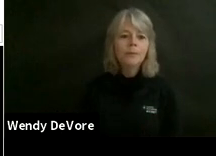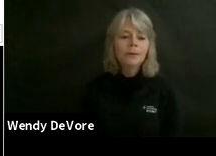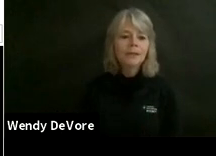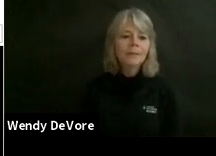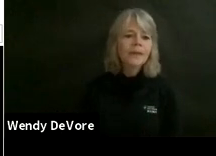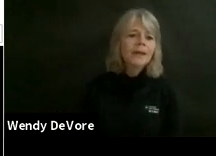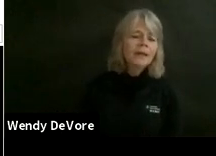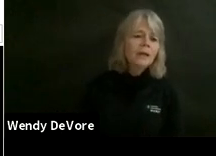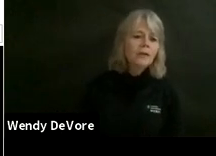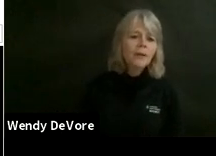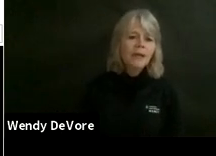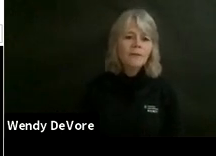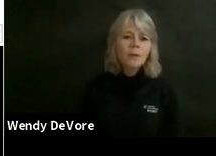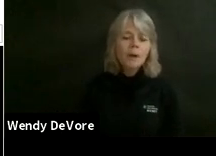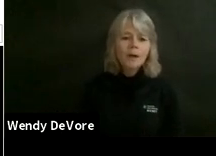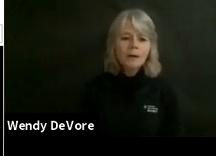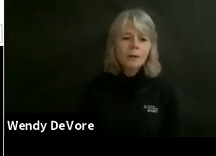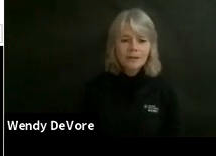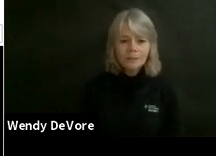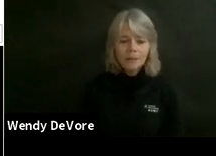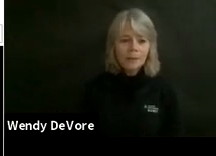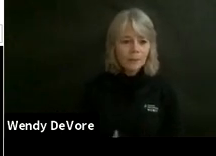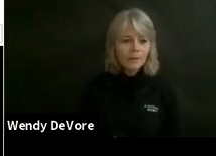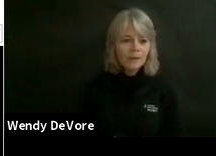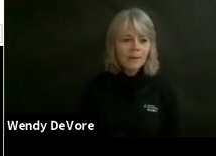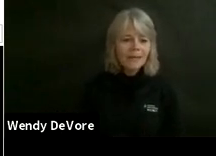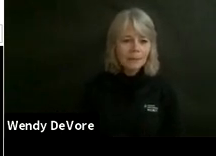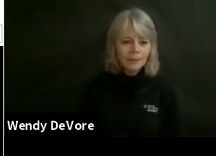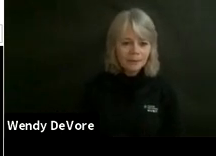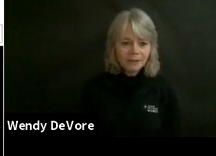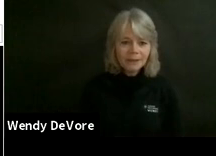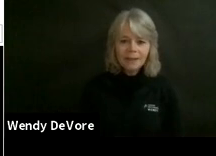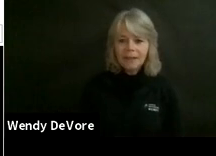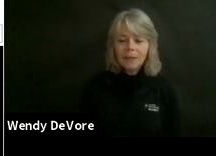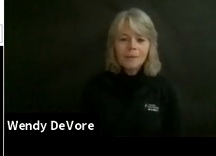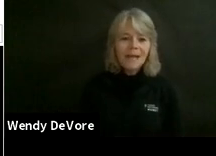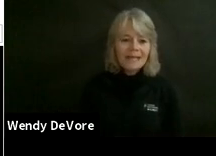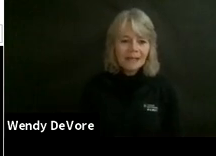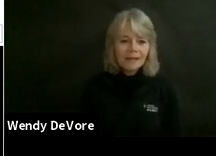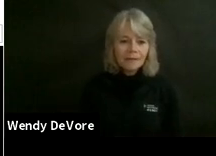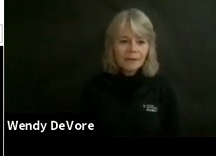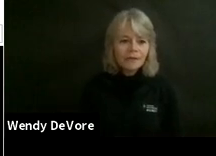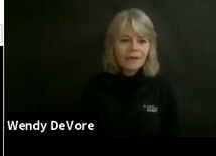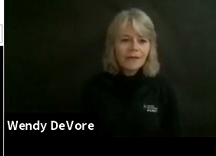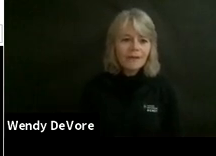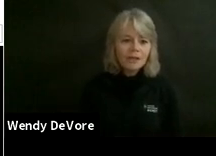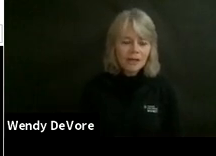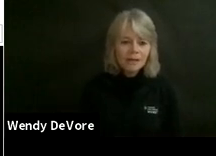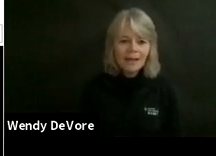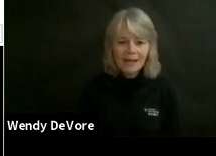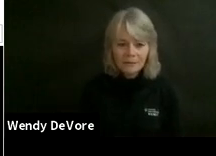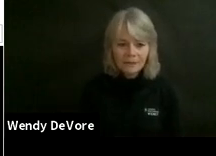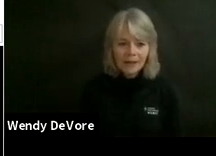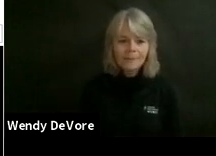meeting remotely. So if you are going to meet with someone in person, it would be ideal if you could send the